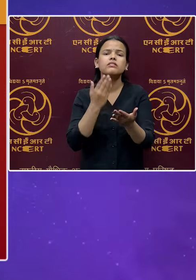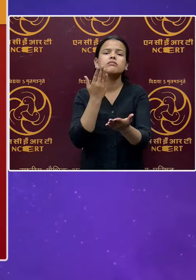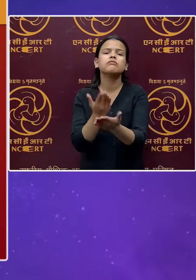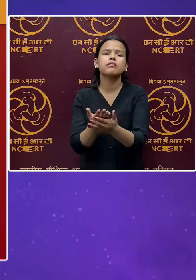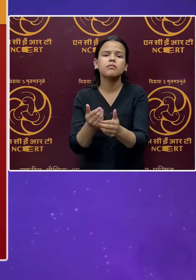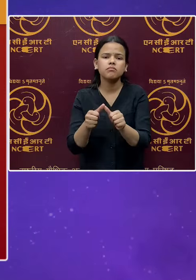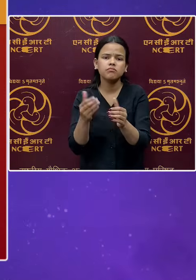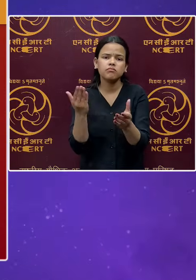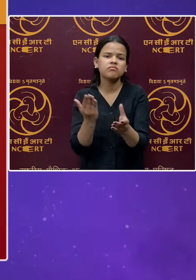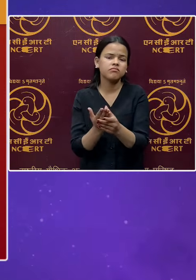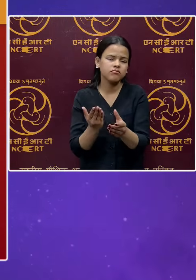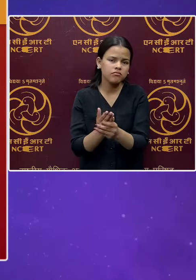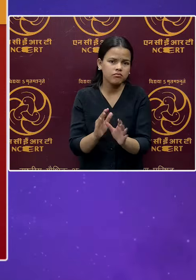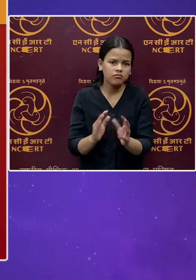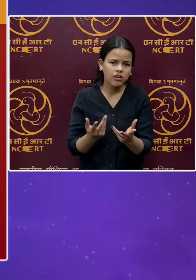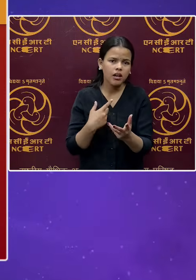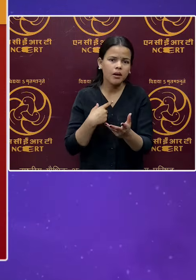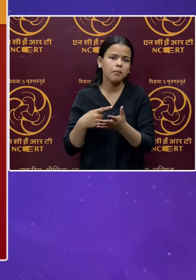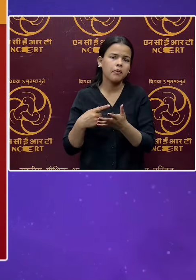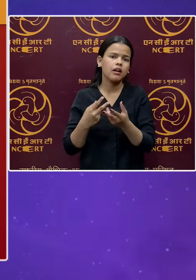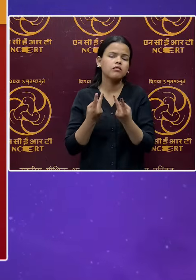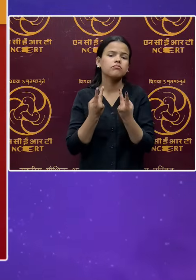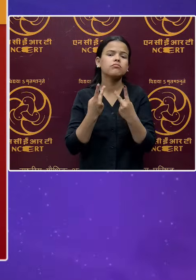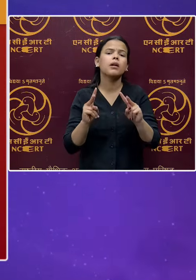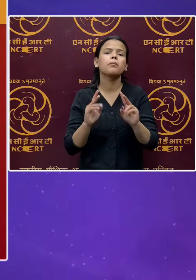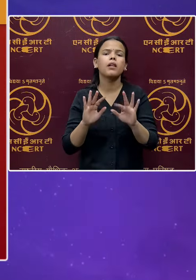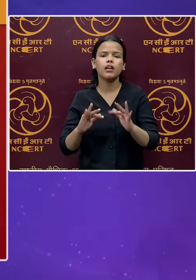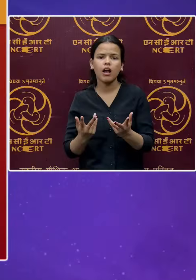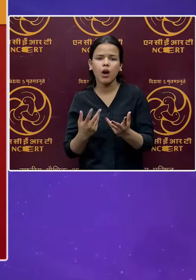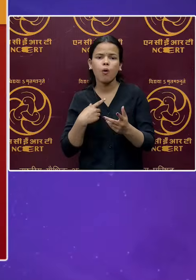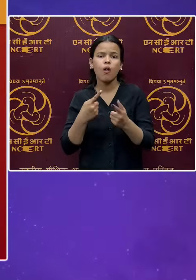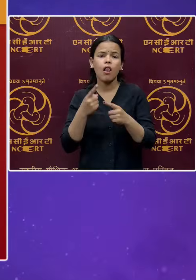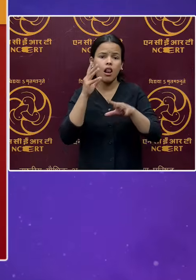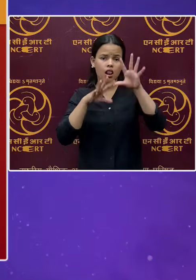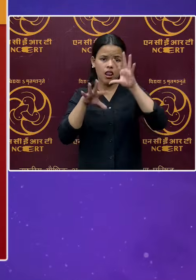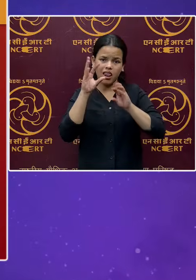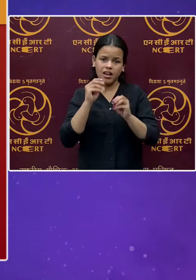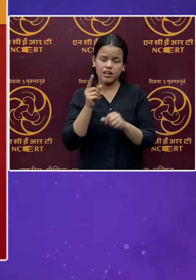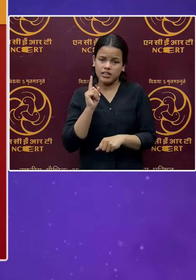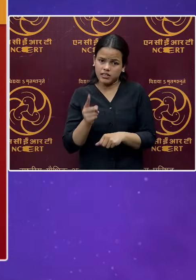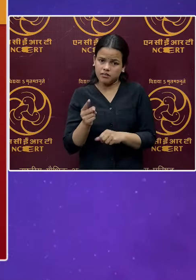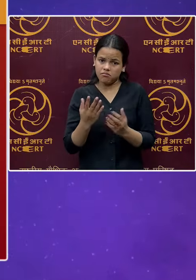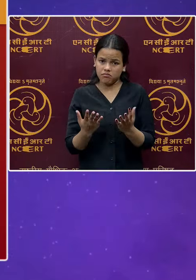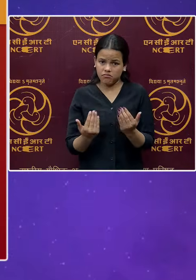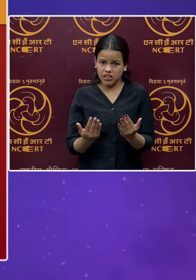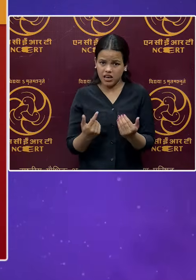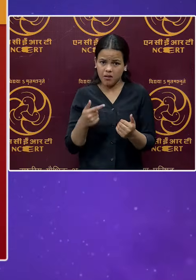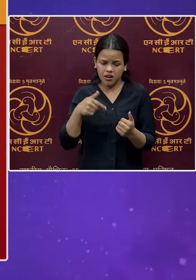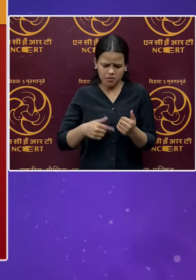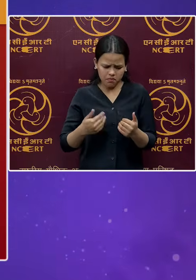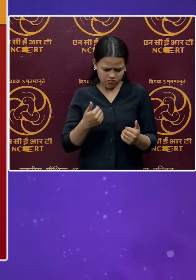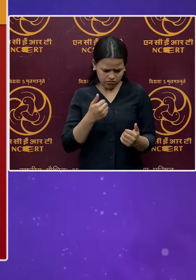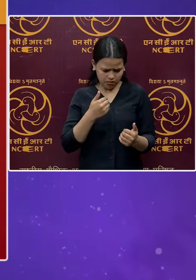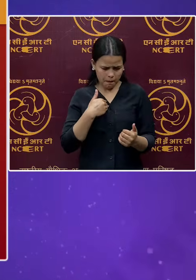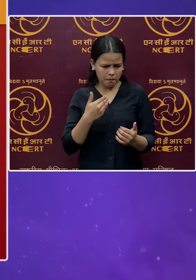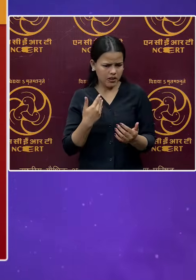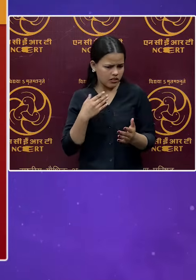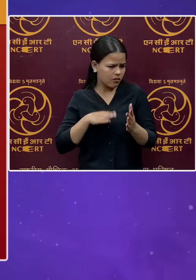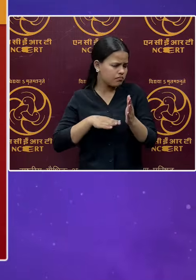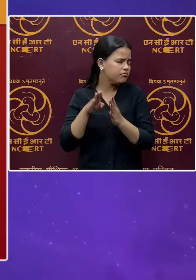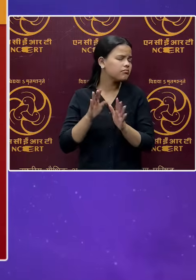tests, generating and replying to the discussion threads. Learners should be able to view their progress. What is my progress? How much